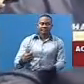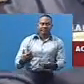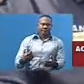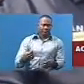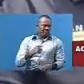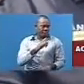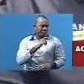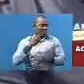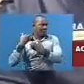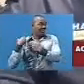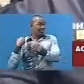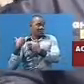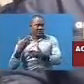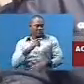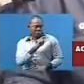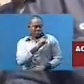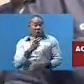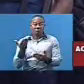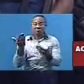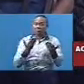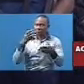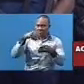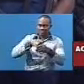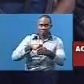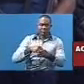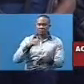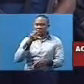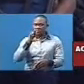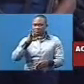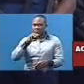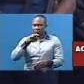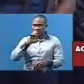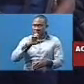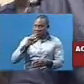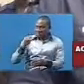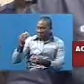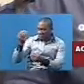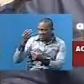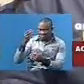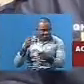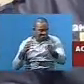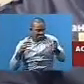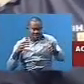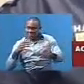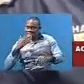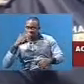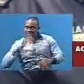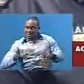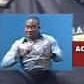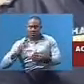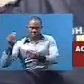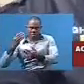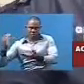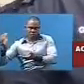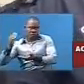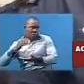unit shall include criminal intelligence gathering, house and vehicle